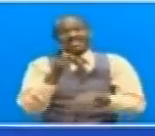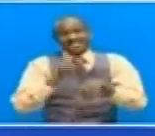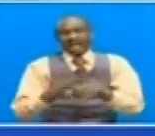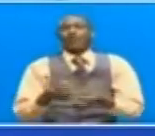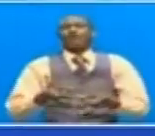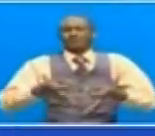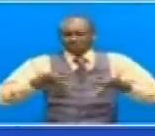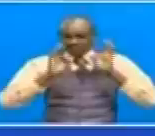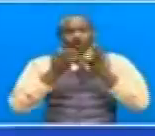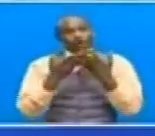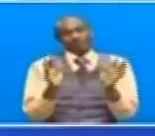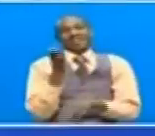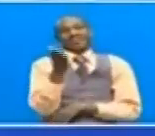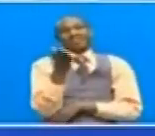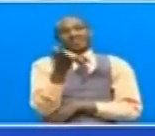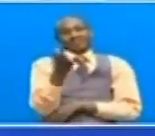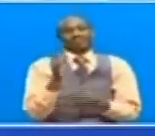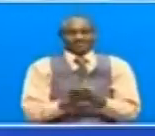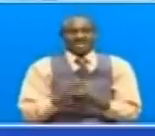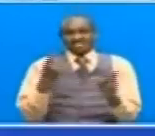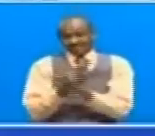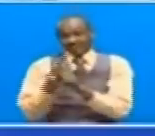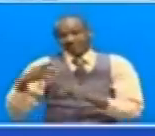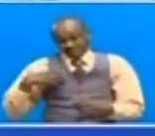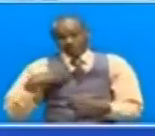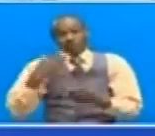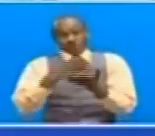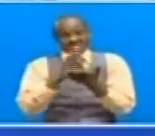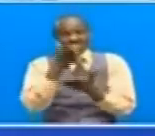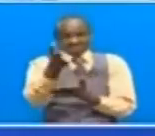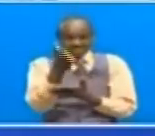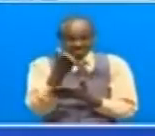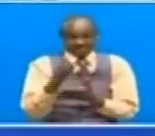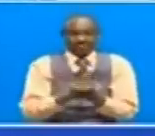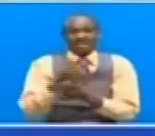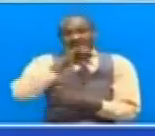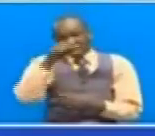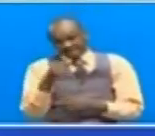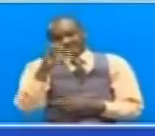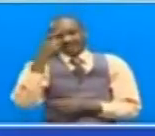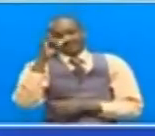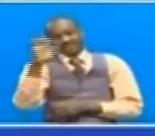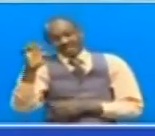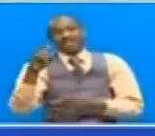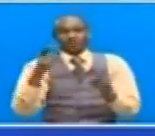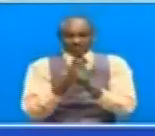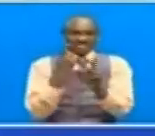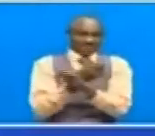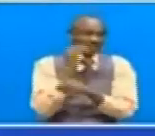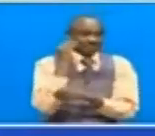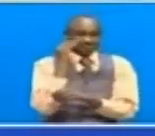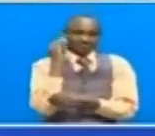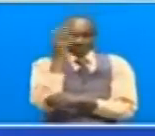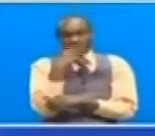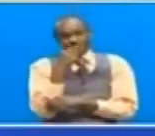official reopening of the Westgate Mall. Other previous occupants of the mall, such as Art Cafe, a high-end coffee shop, and Ashley's Beauty Center,